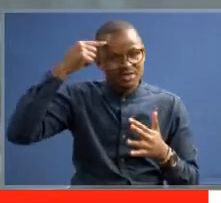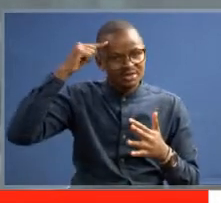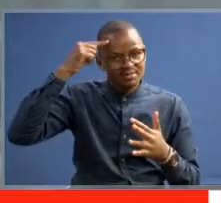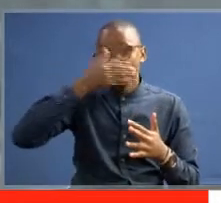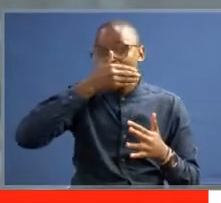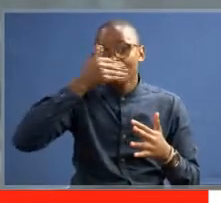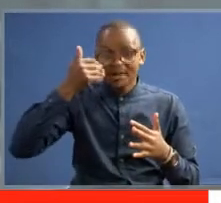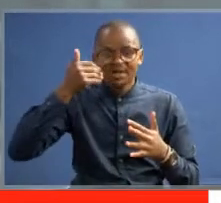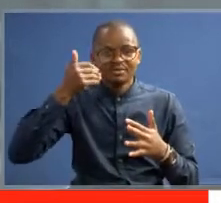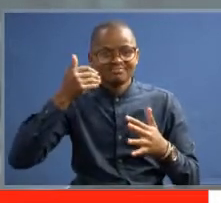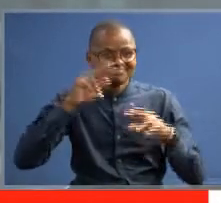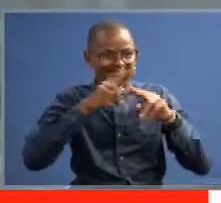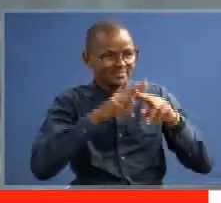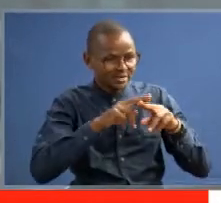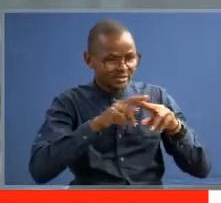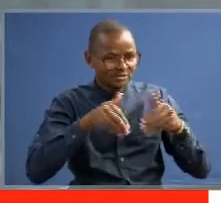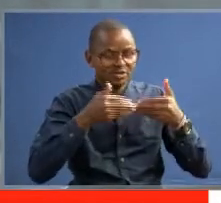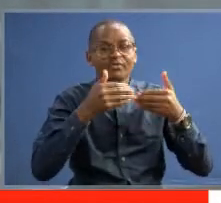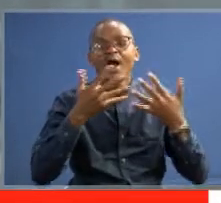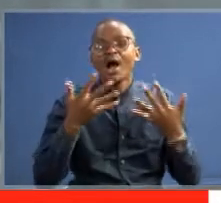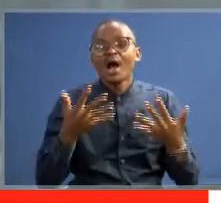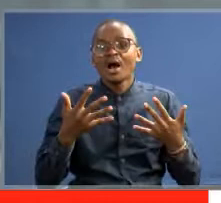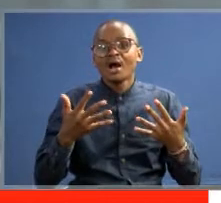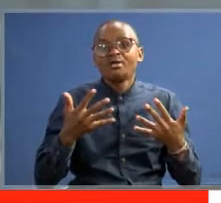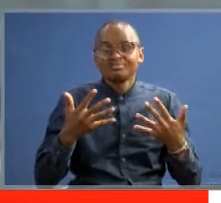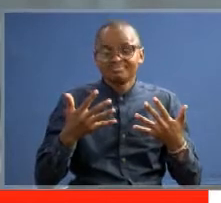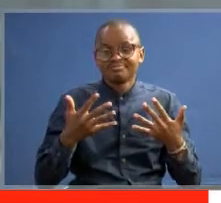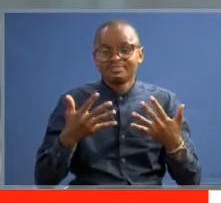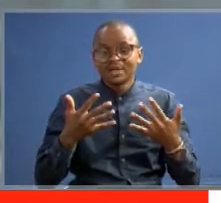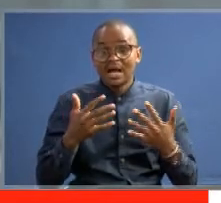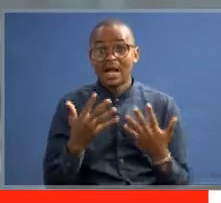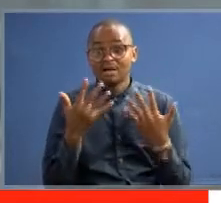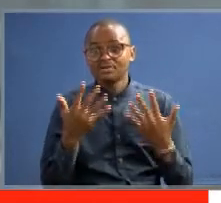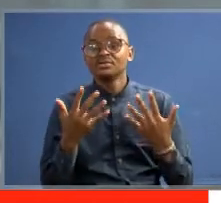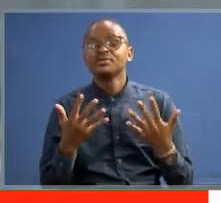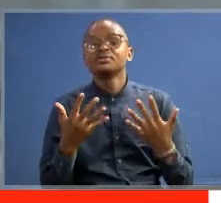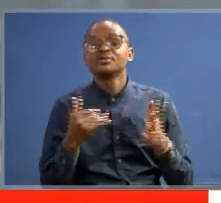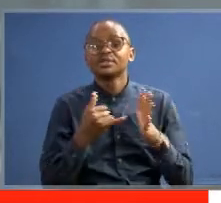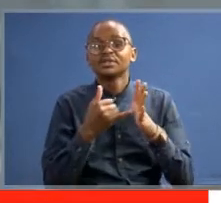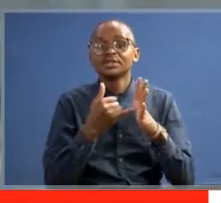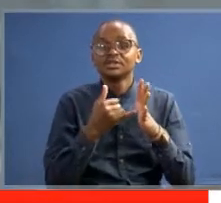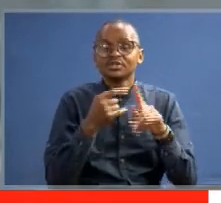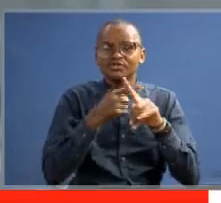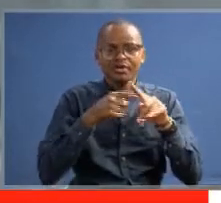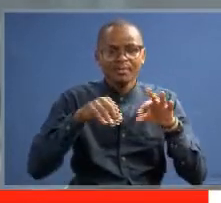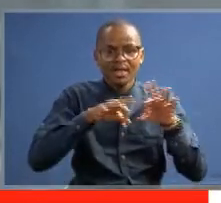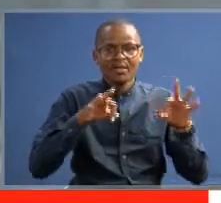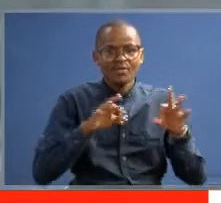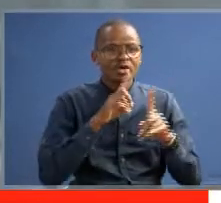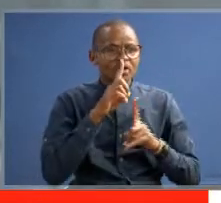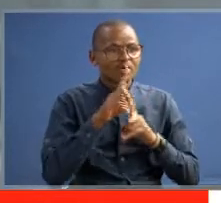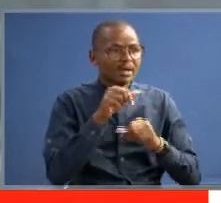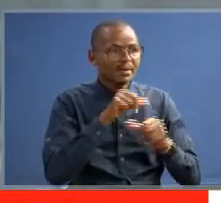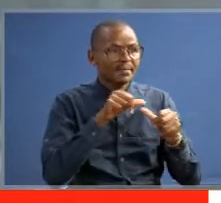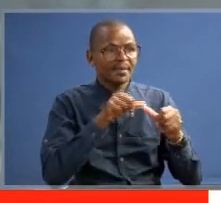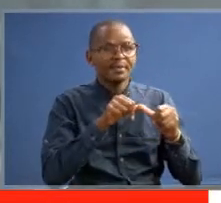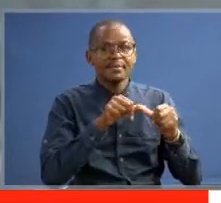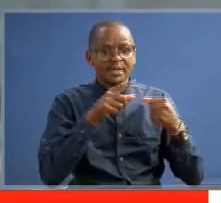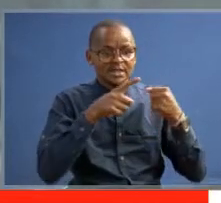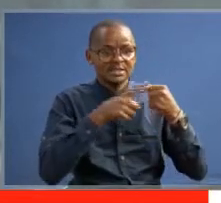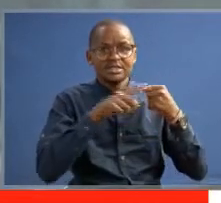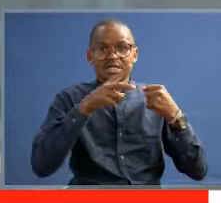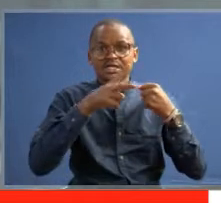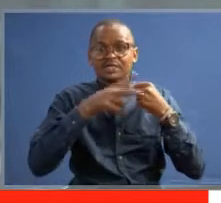are better positioned to give us an insight on how the running is or rather how it stands from the ground. Let's talk about that. We have at least